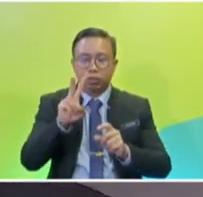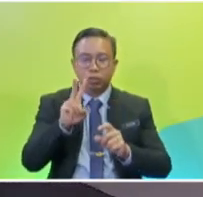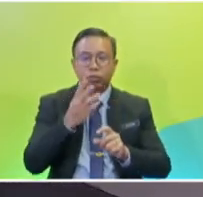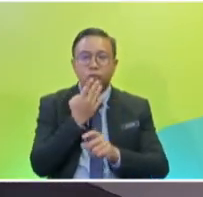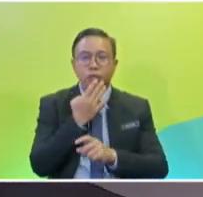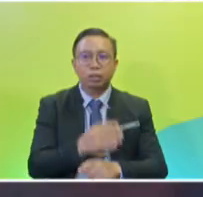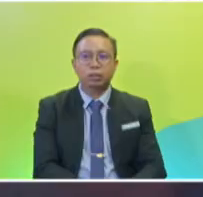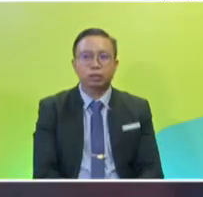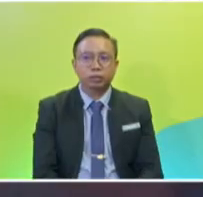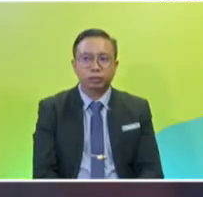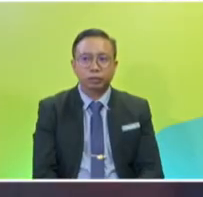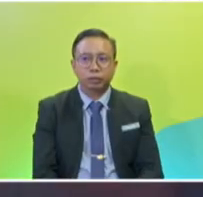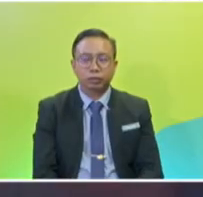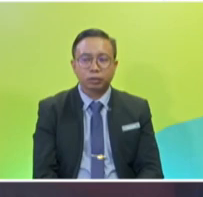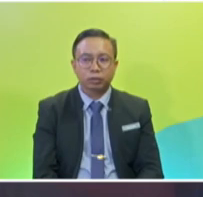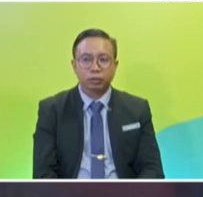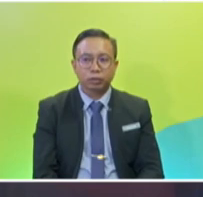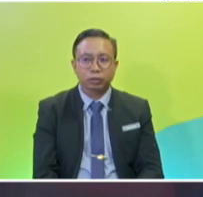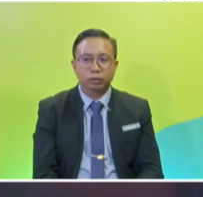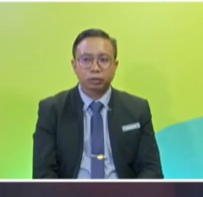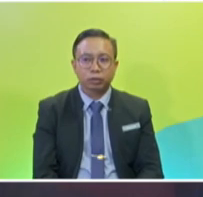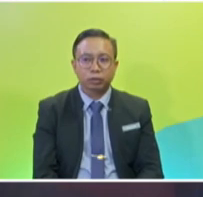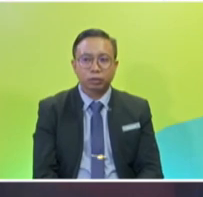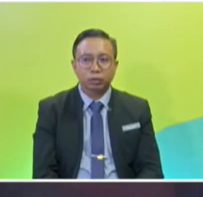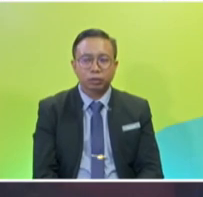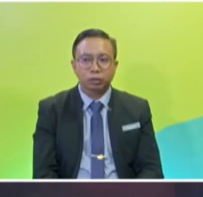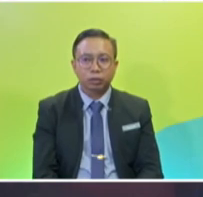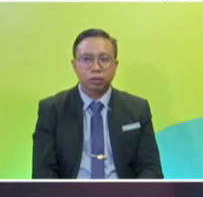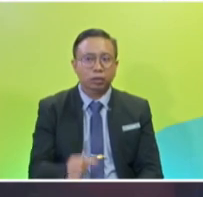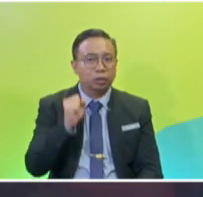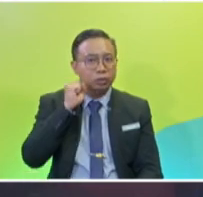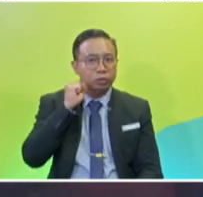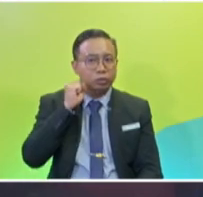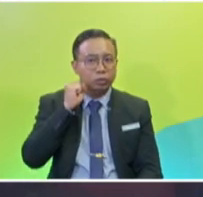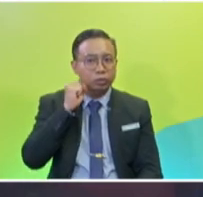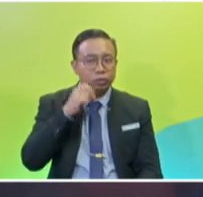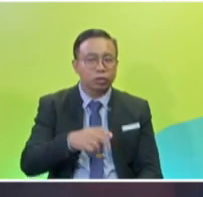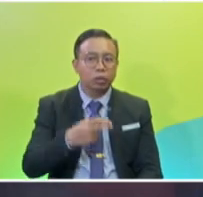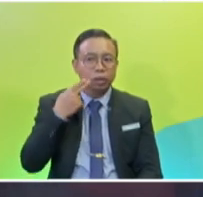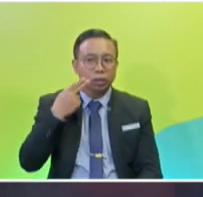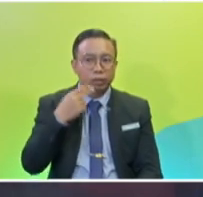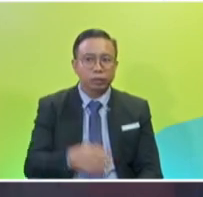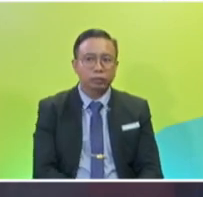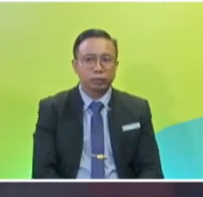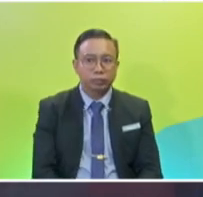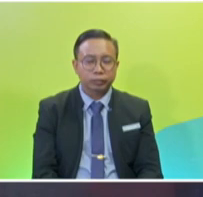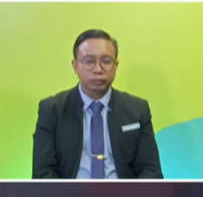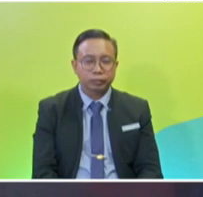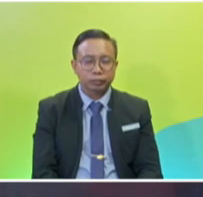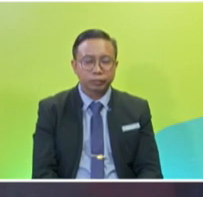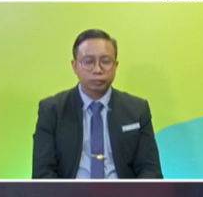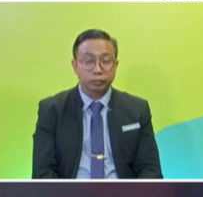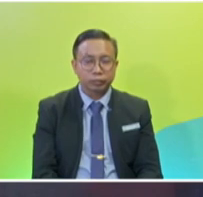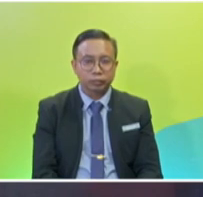Anyone? Can I try, madam? Okay, right. That sounds like Shu. Is that Shu? Yes, Shu. Okay,